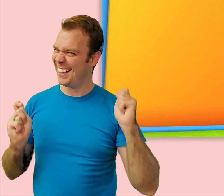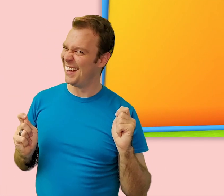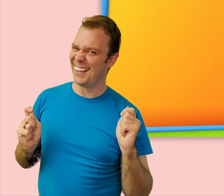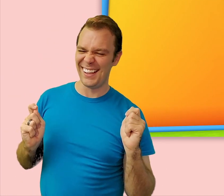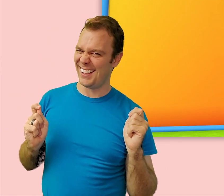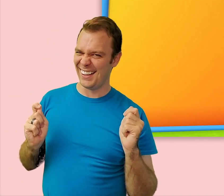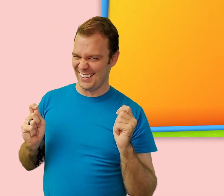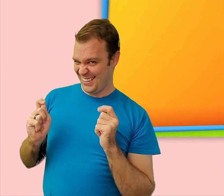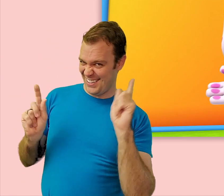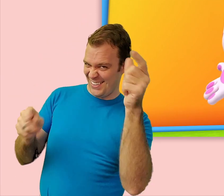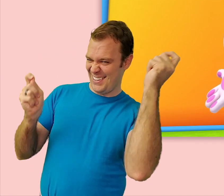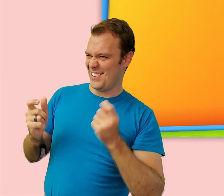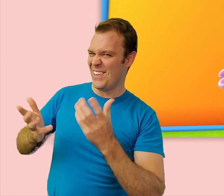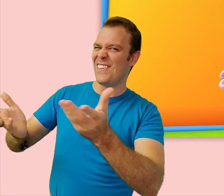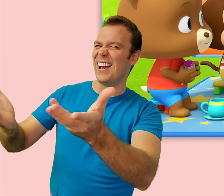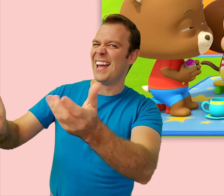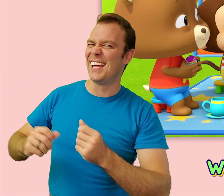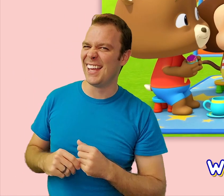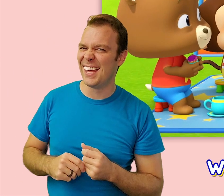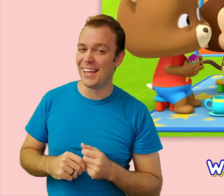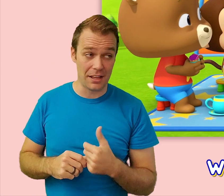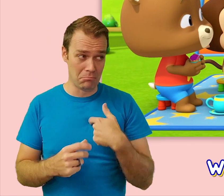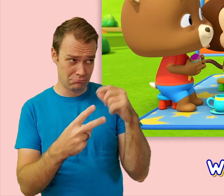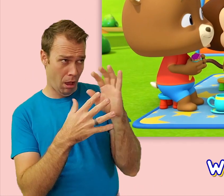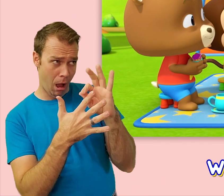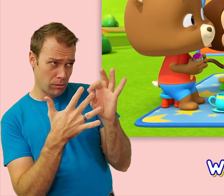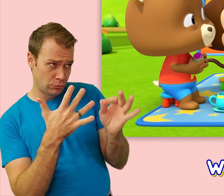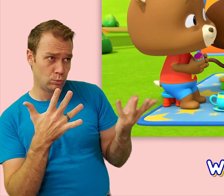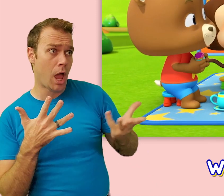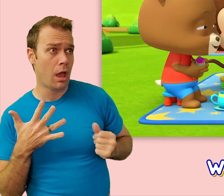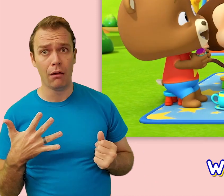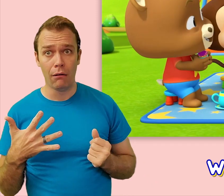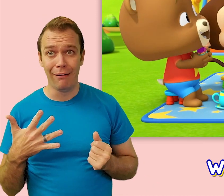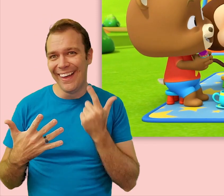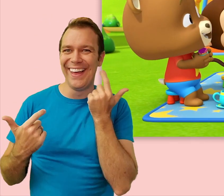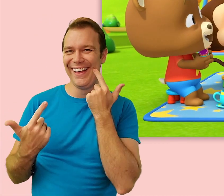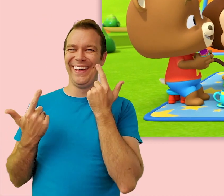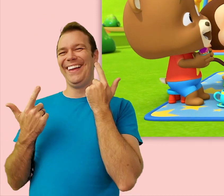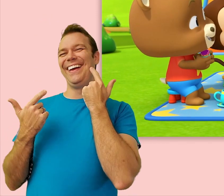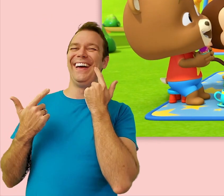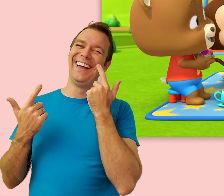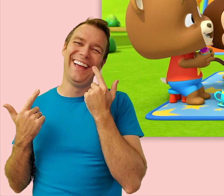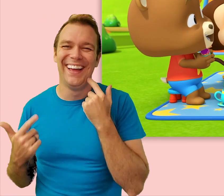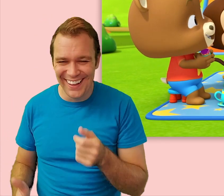Huh? What did you win? What are my choices?